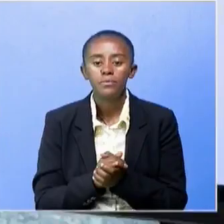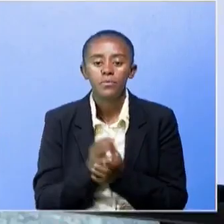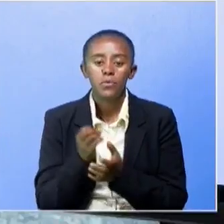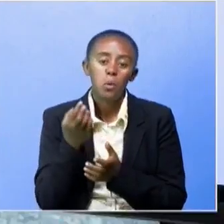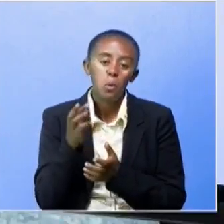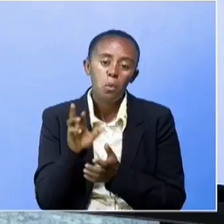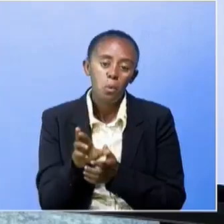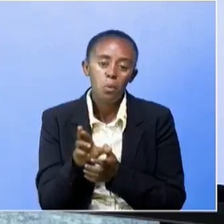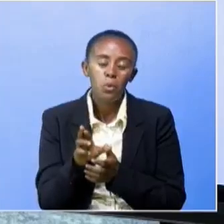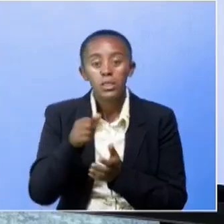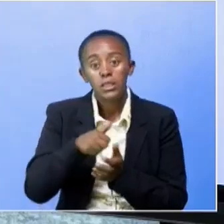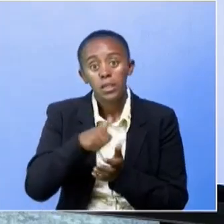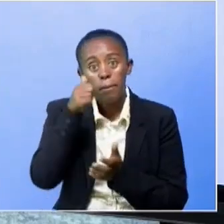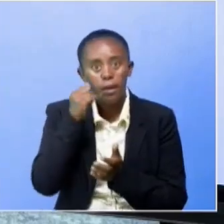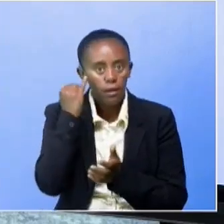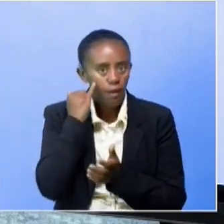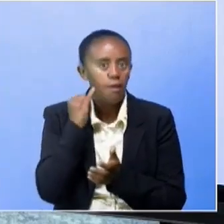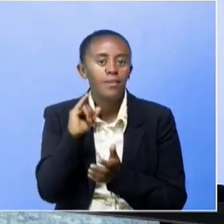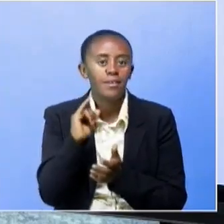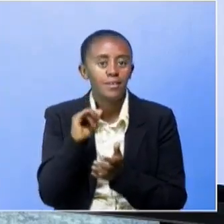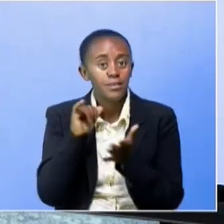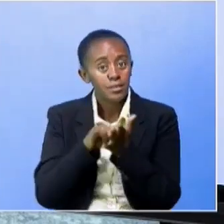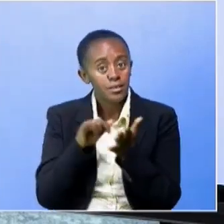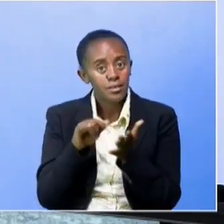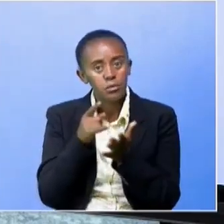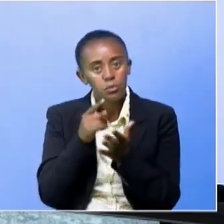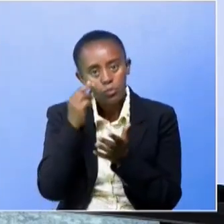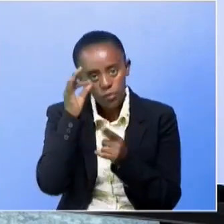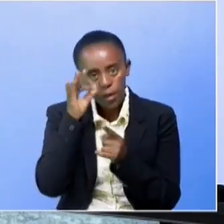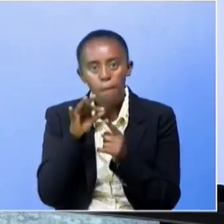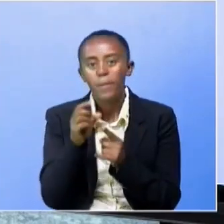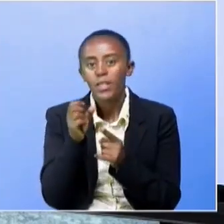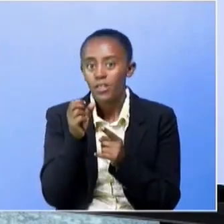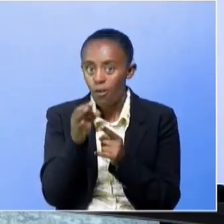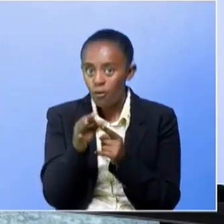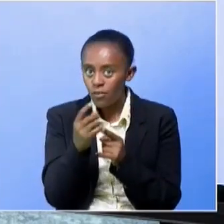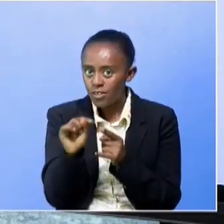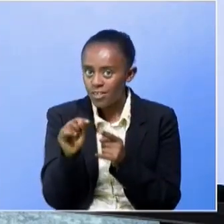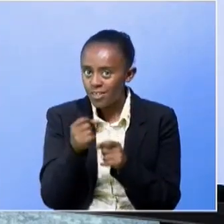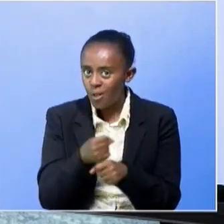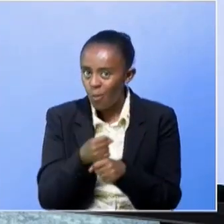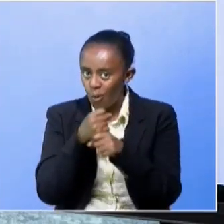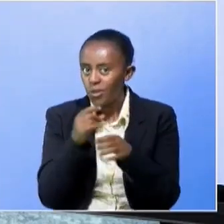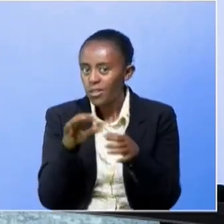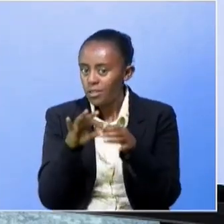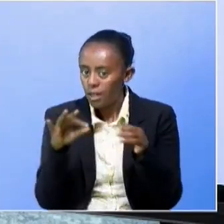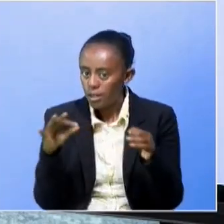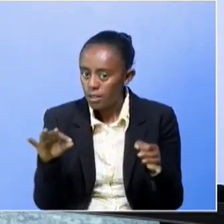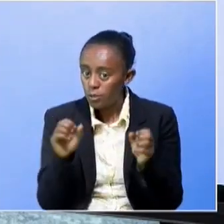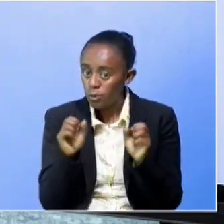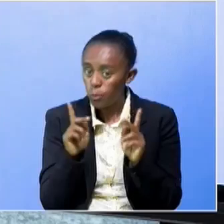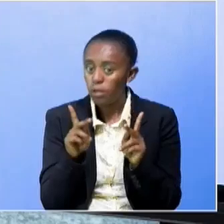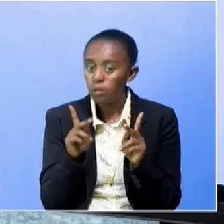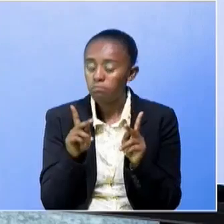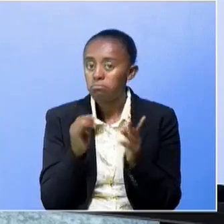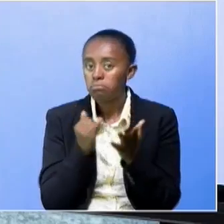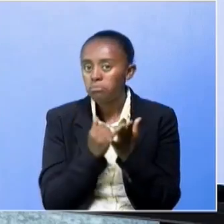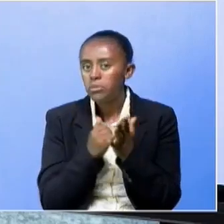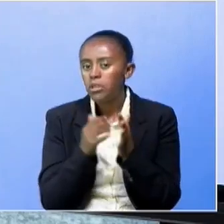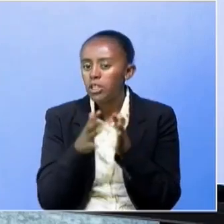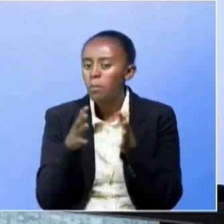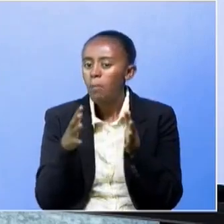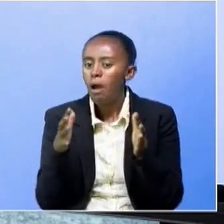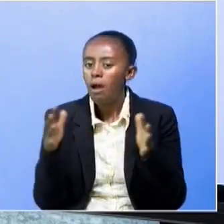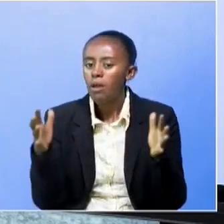or the main idea. That is the purpose of the supporting sentence, okay? It expands